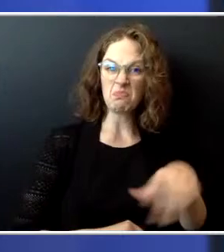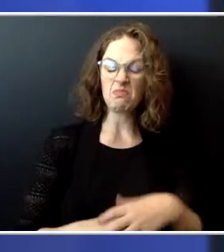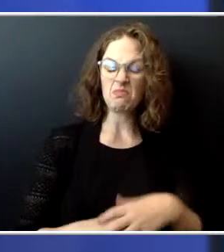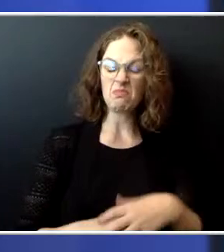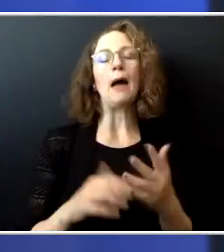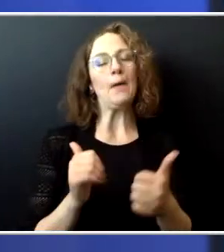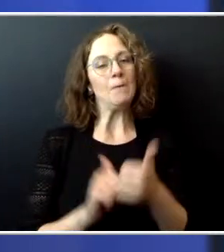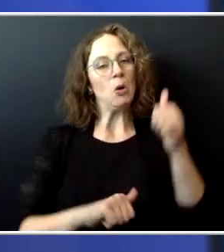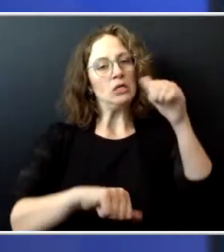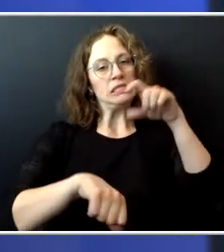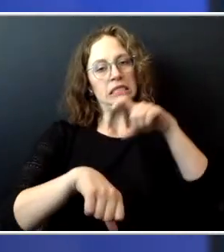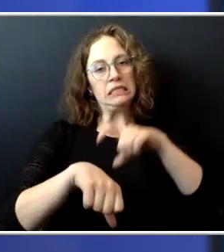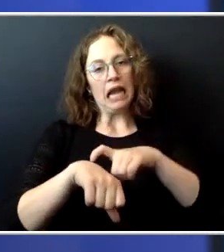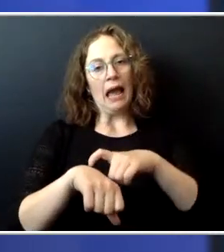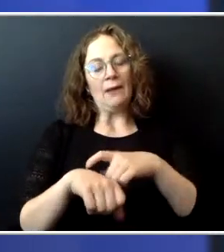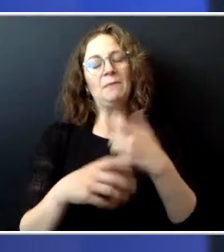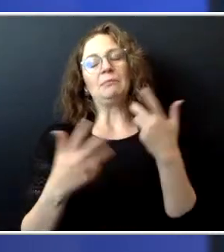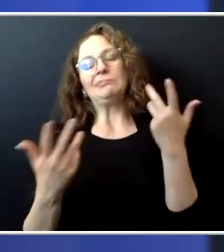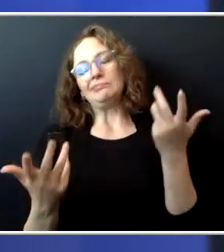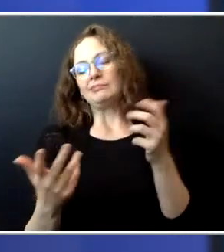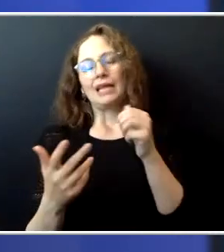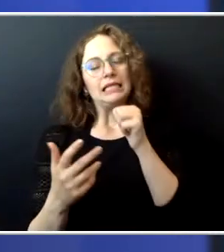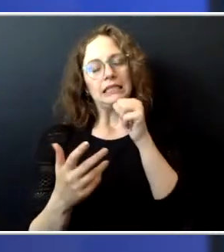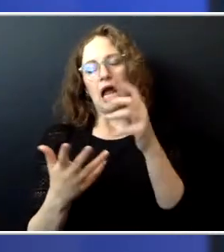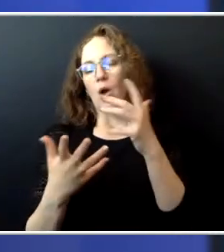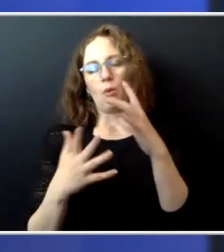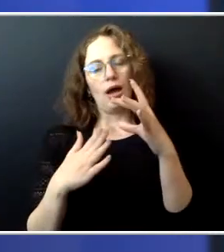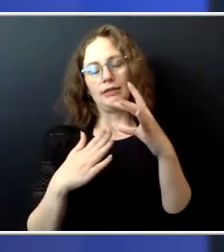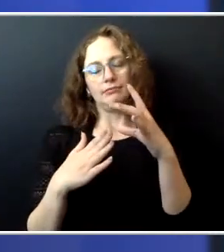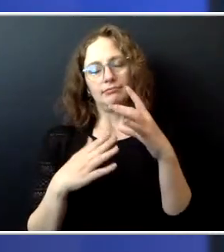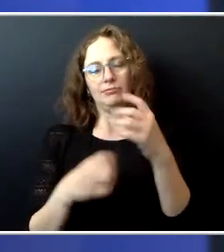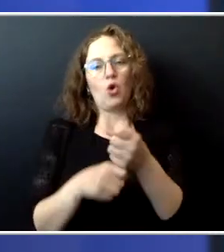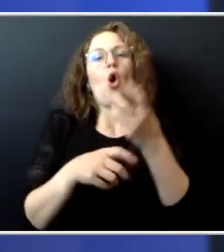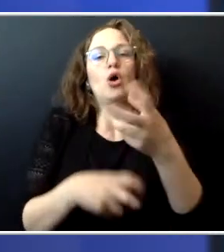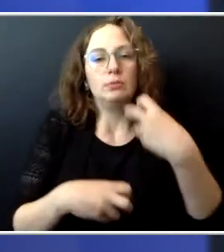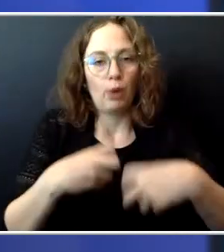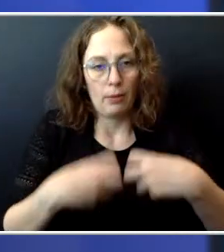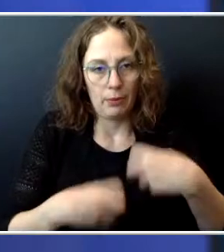things incidentaloma. So once you have,